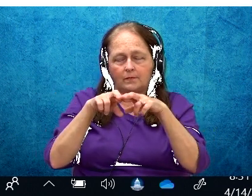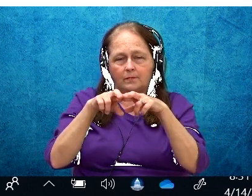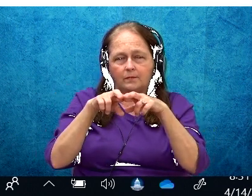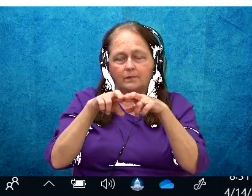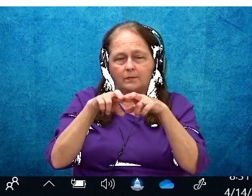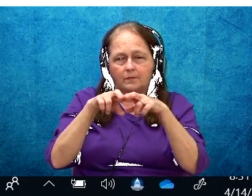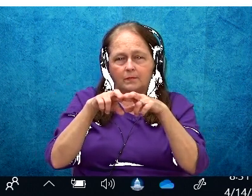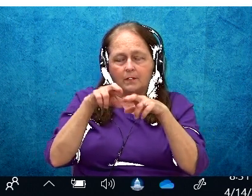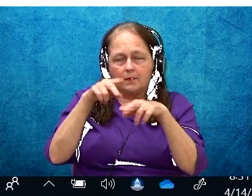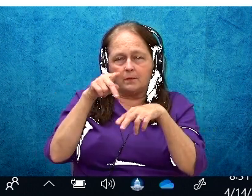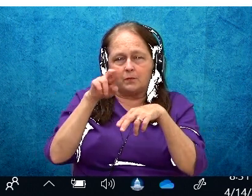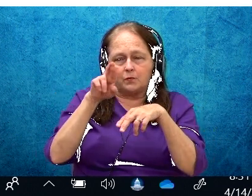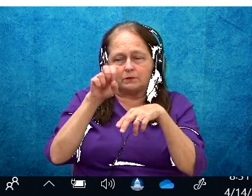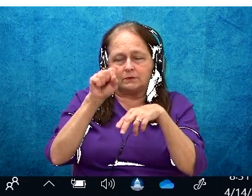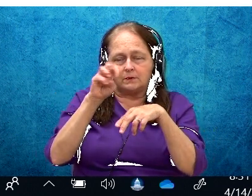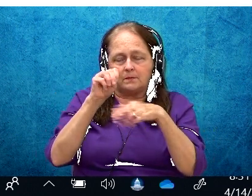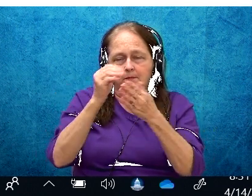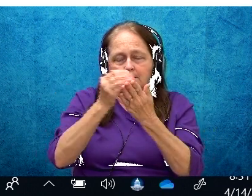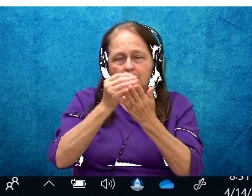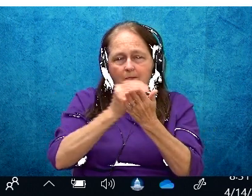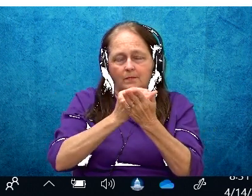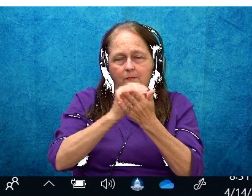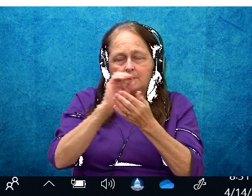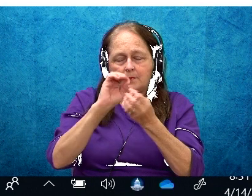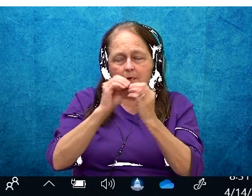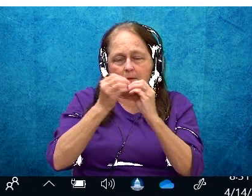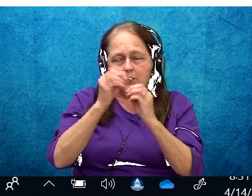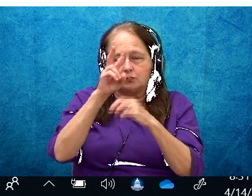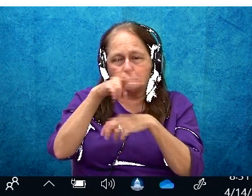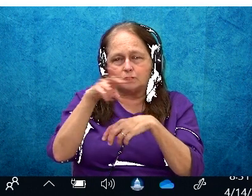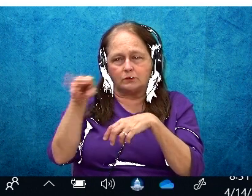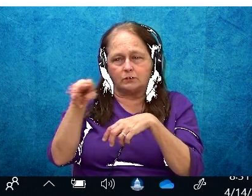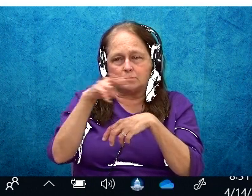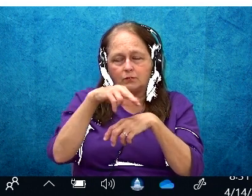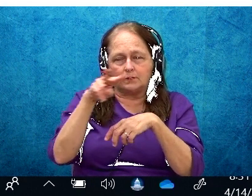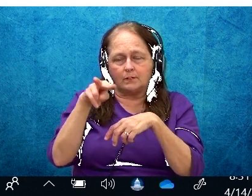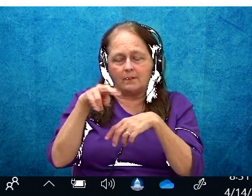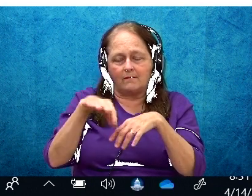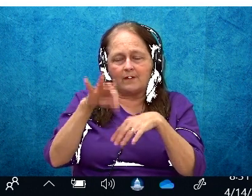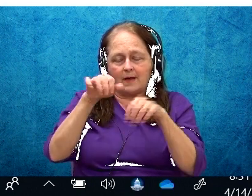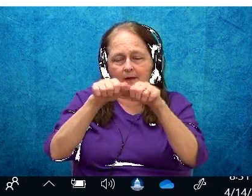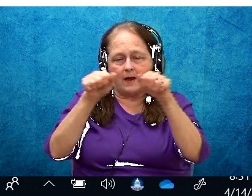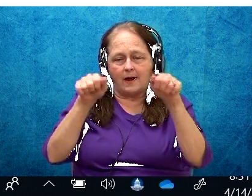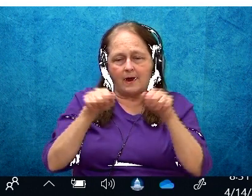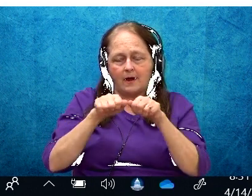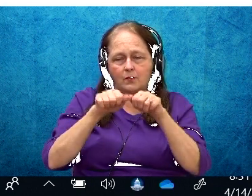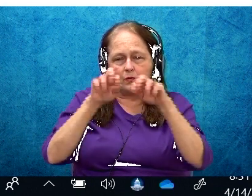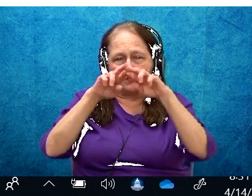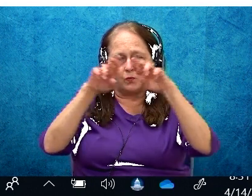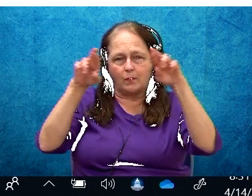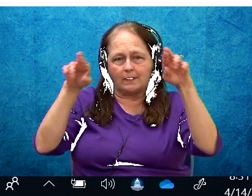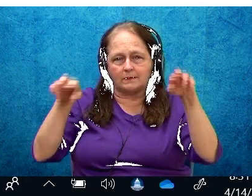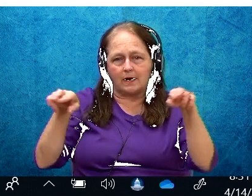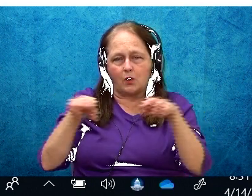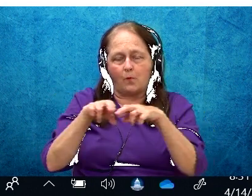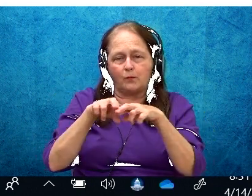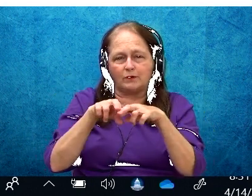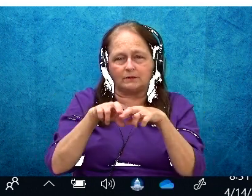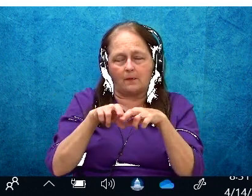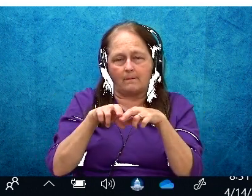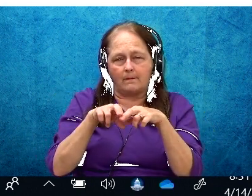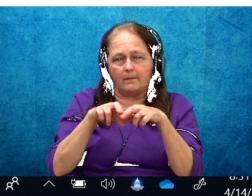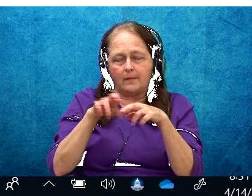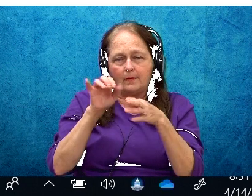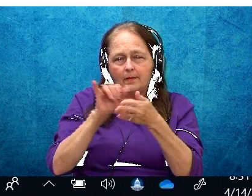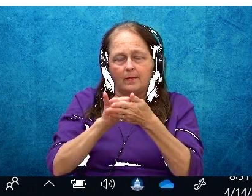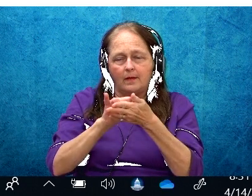the Alabama Course of Study Standard number 22, which is finding the area of a rectangular prism. So we're going to